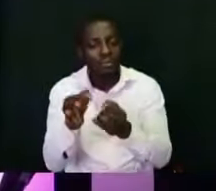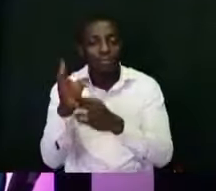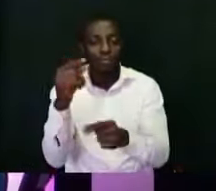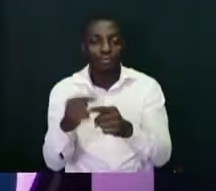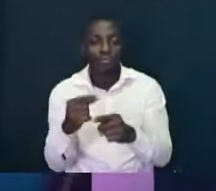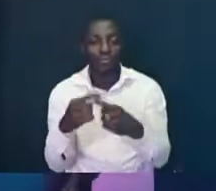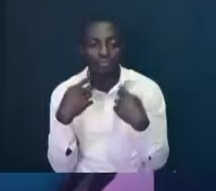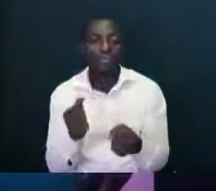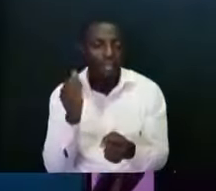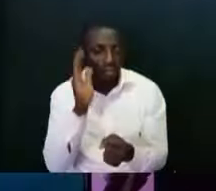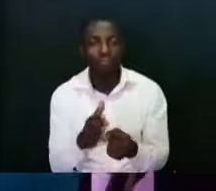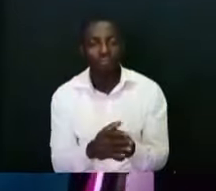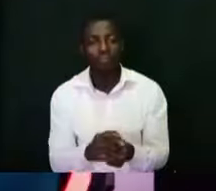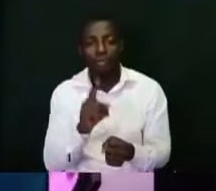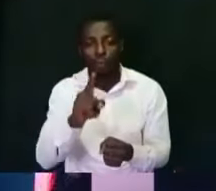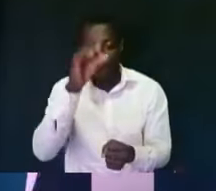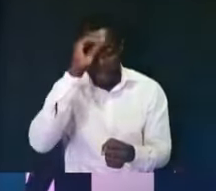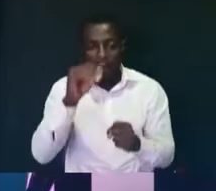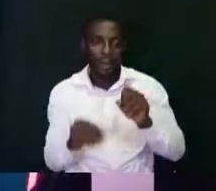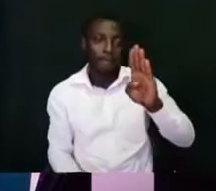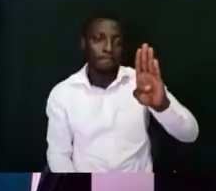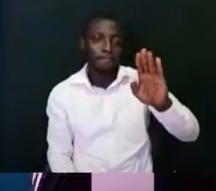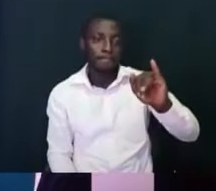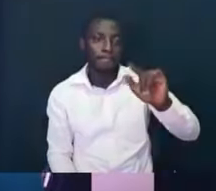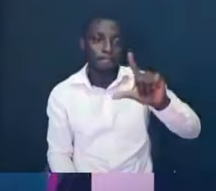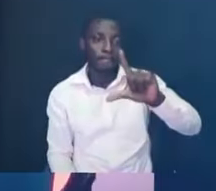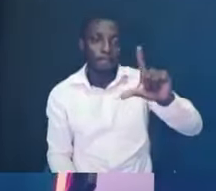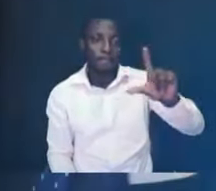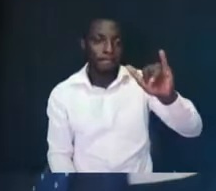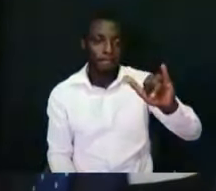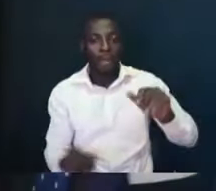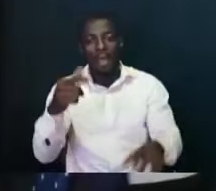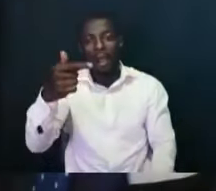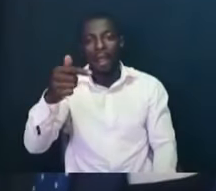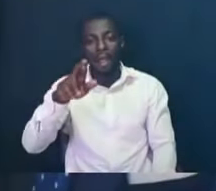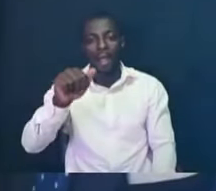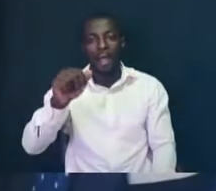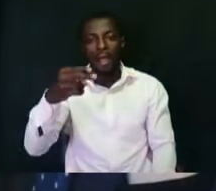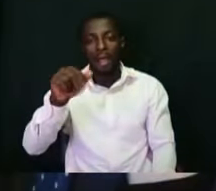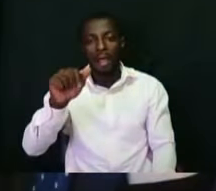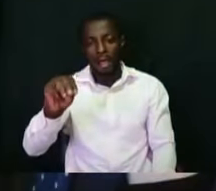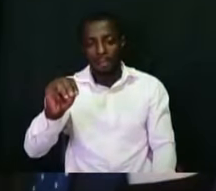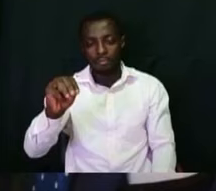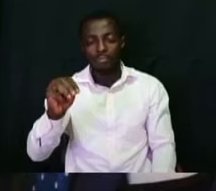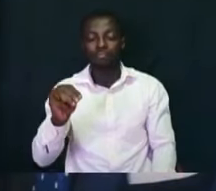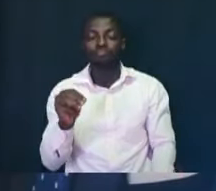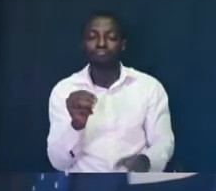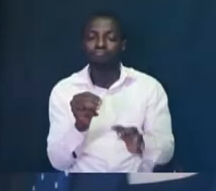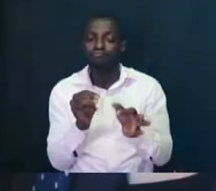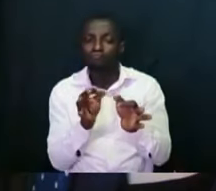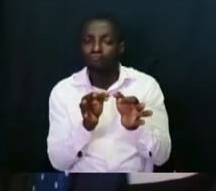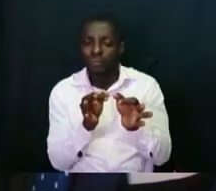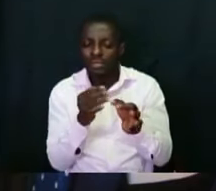moon. Billy Graham said this. Billy Graham Eka Sembi. And I want to quote. Now, me pesebeka. Now, if you can pay attention to this man. Pese obdri